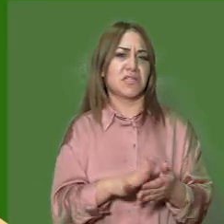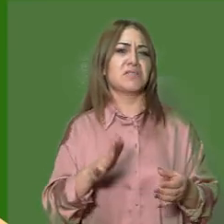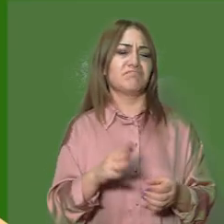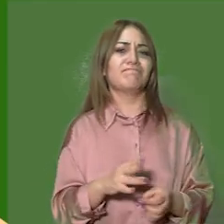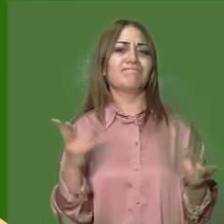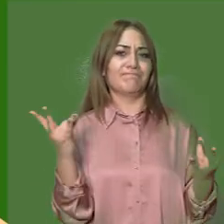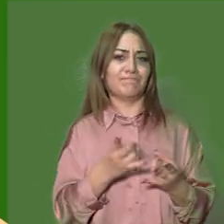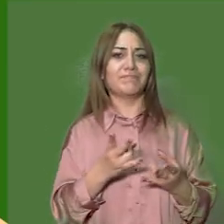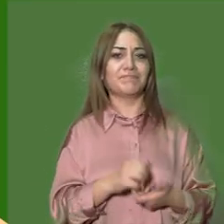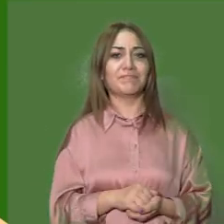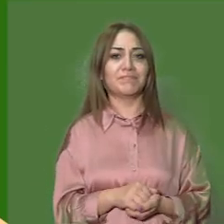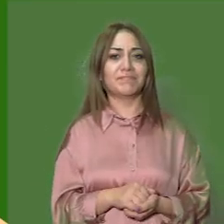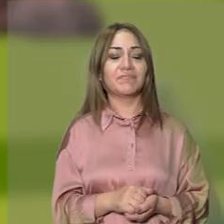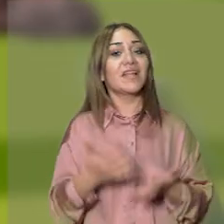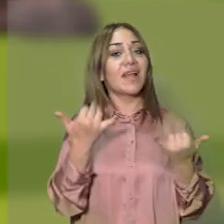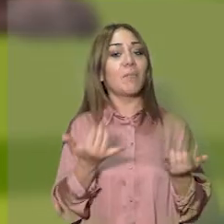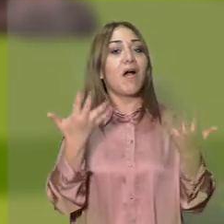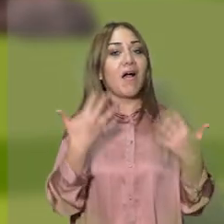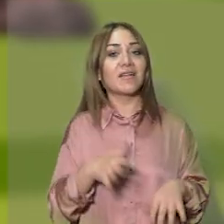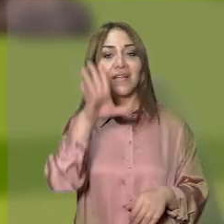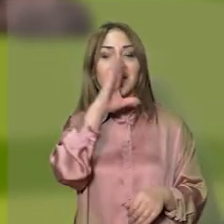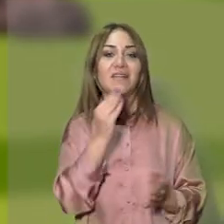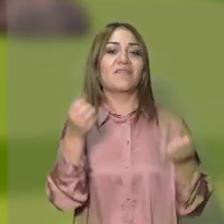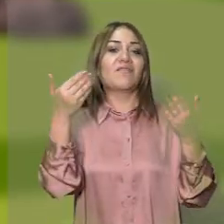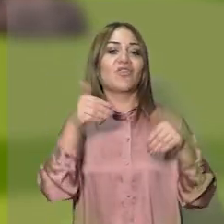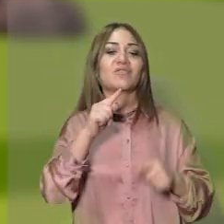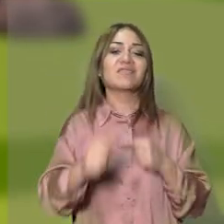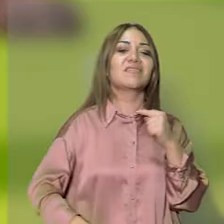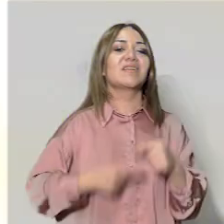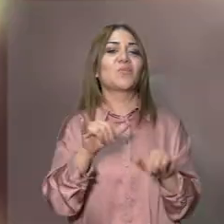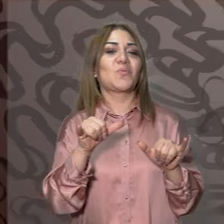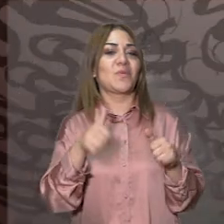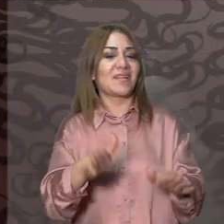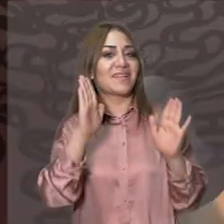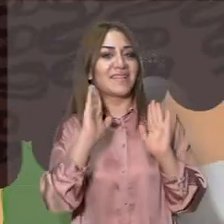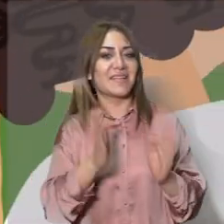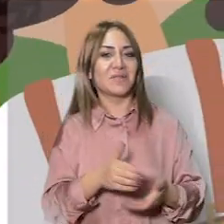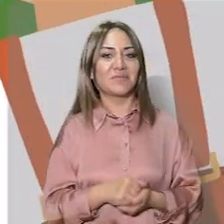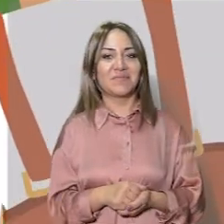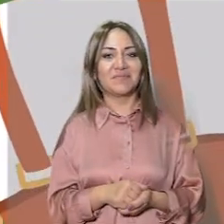restating. And now, we can start planning our next stop.